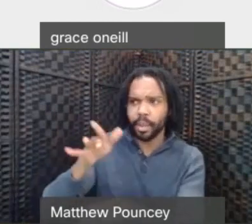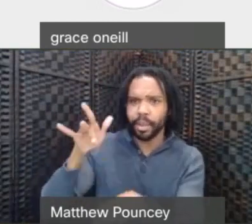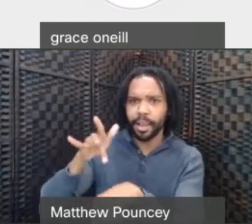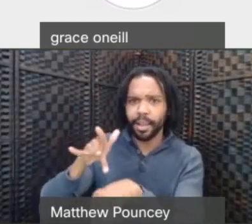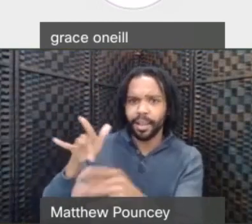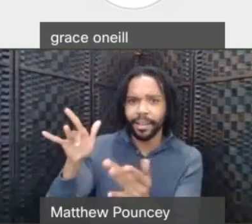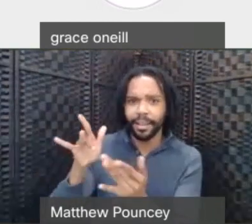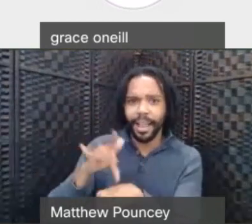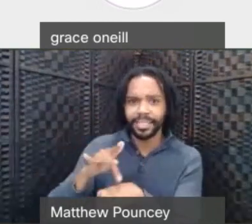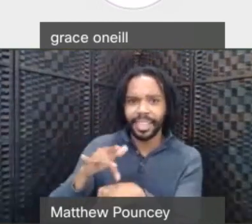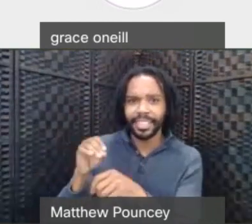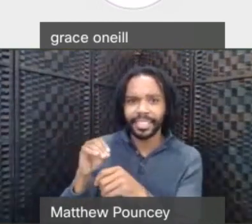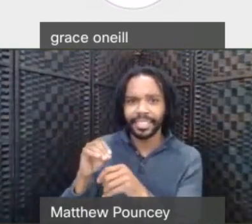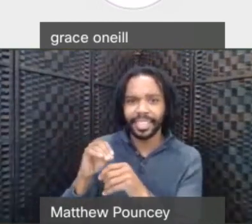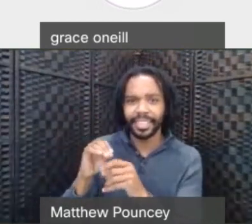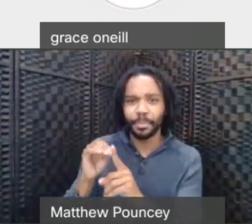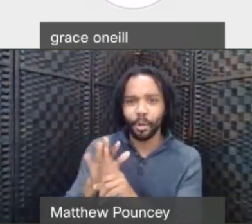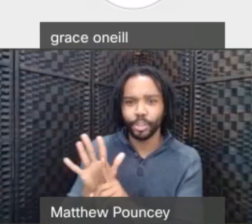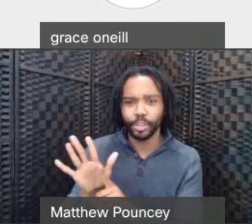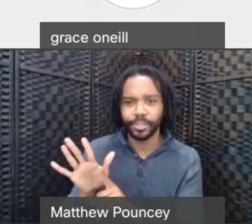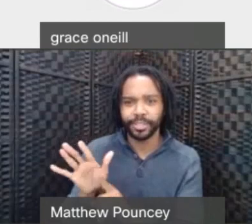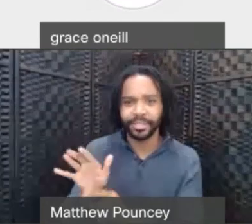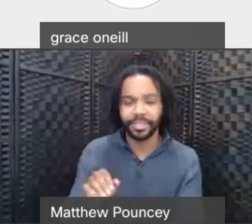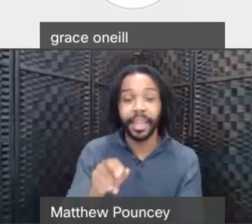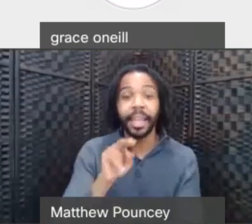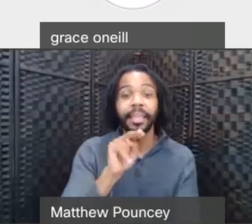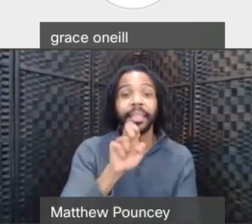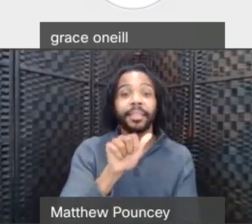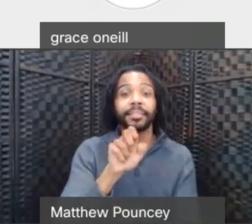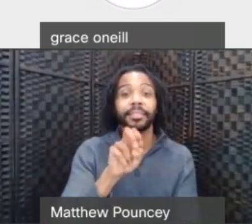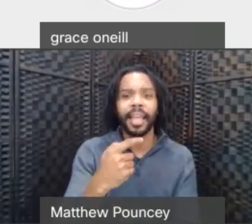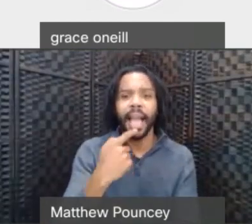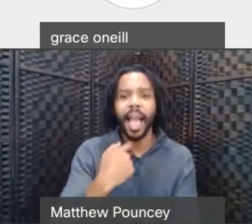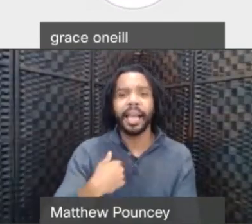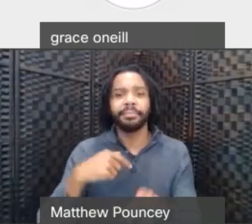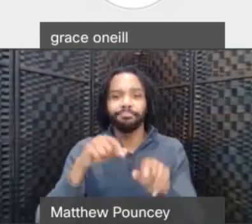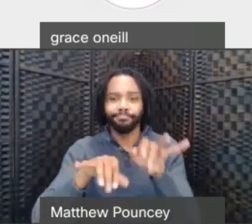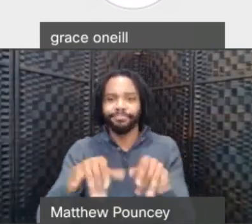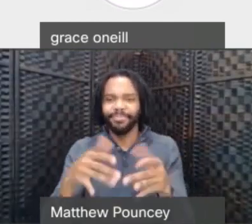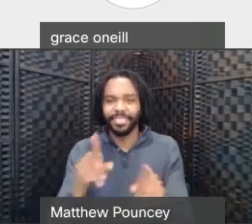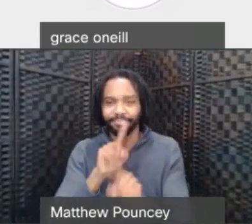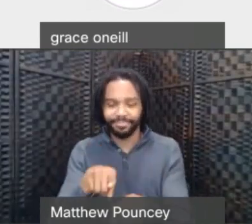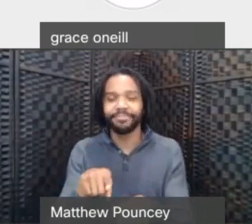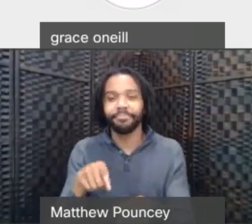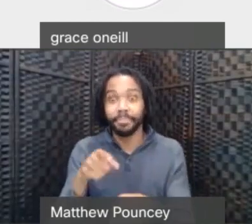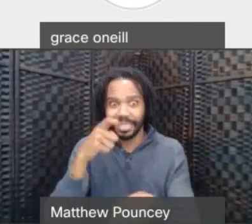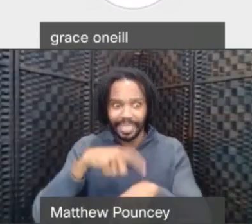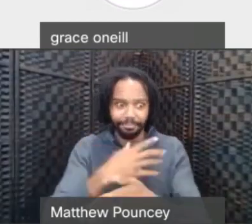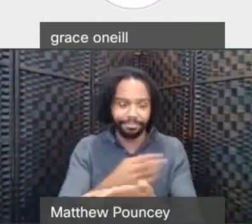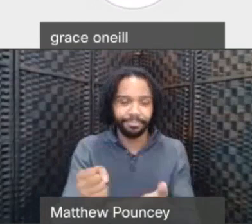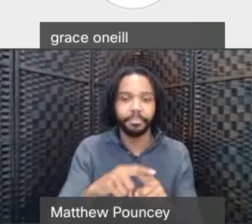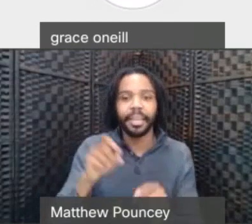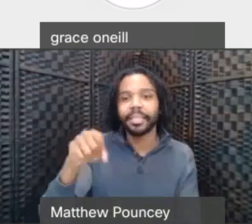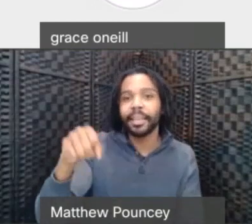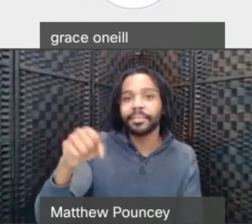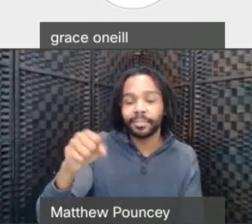Sure, so I put this in the chat just in case there wasn't time, but yes, for healthcare providers, it absolutely does, and this is in the